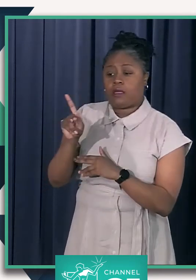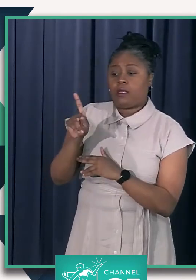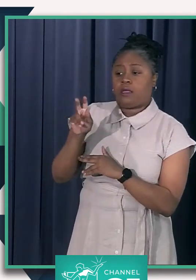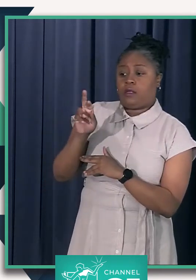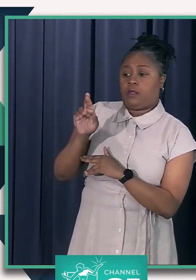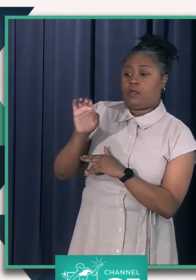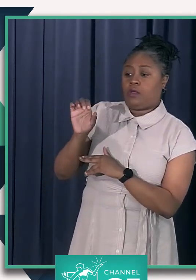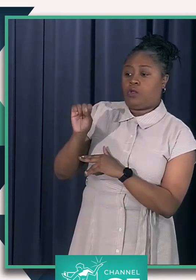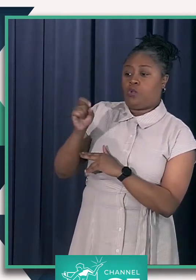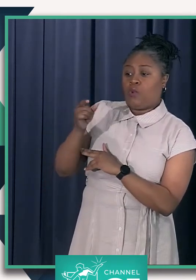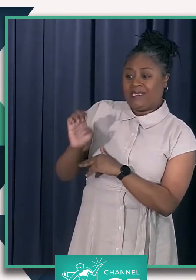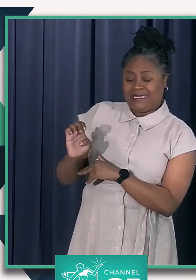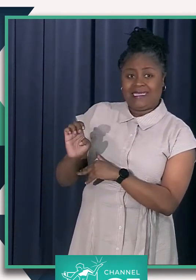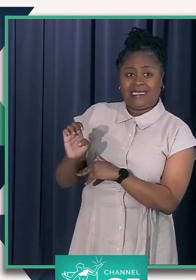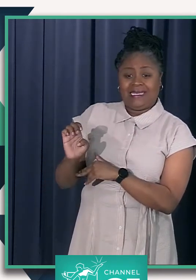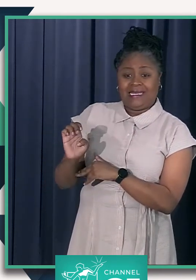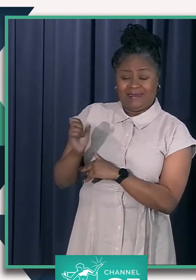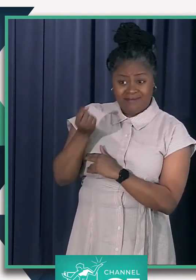Housing is a team sport.